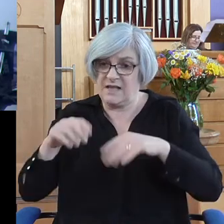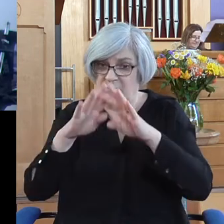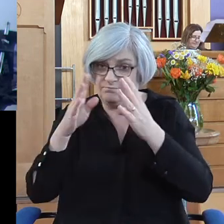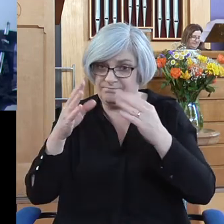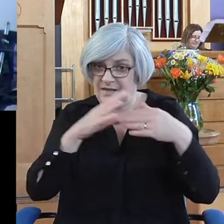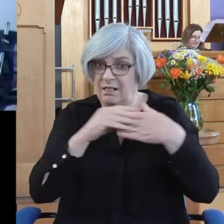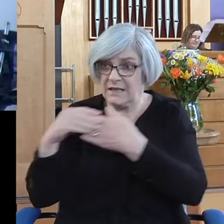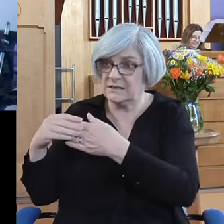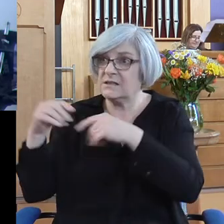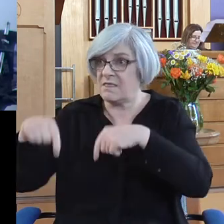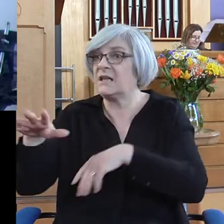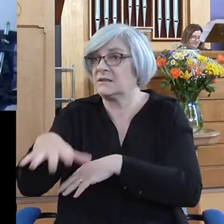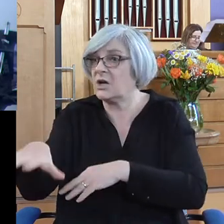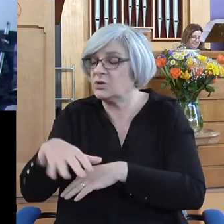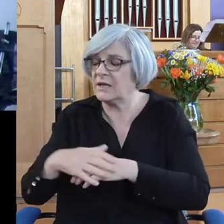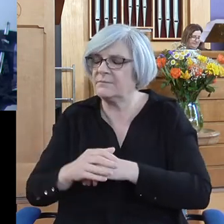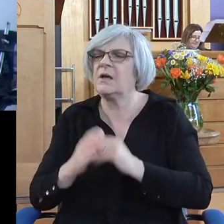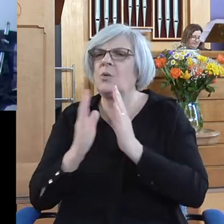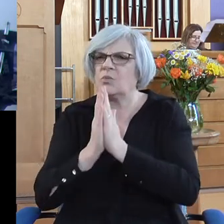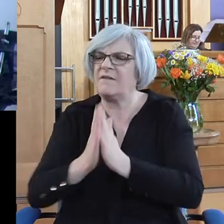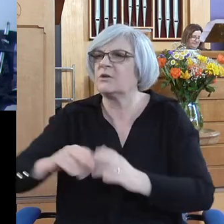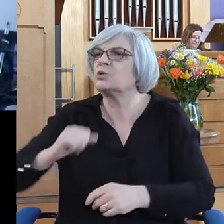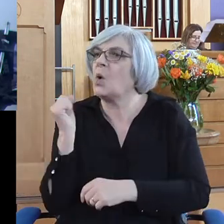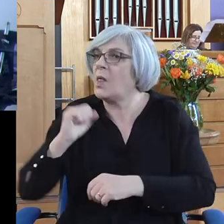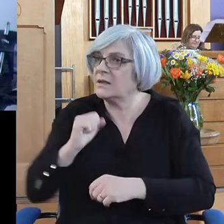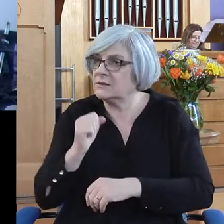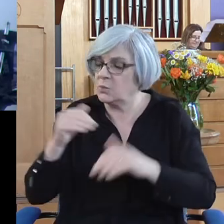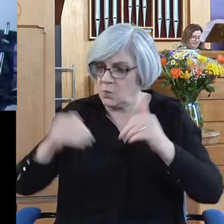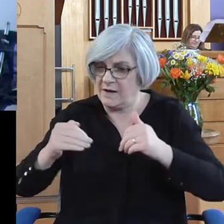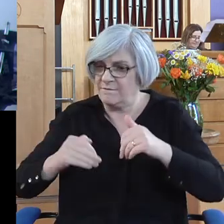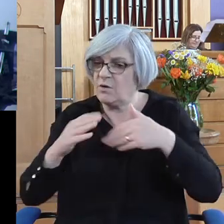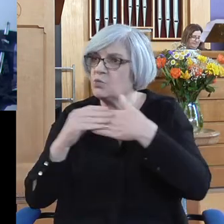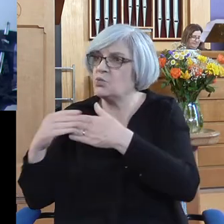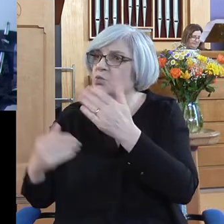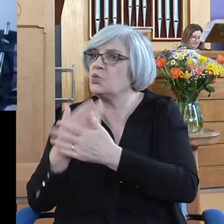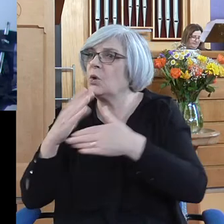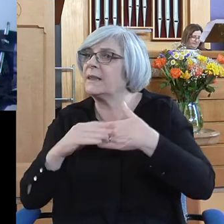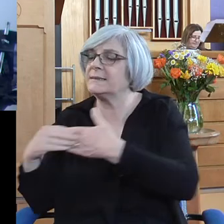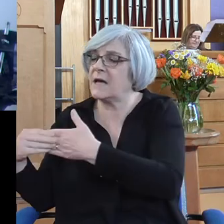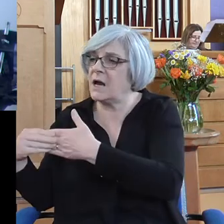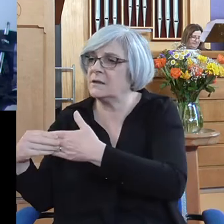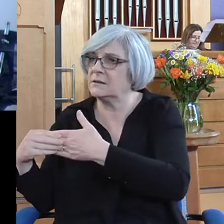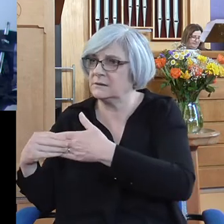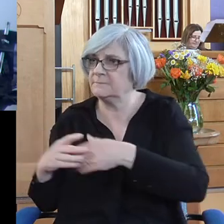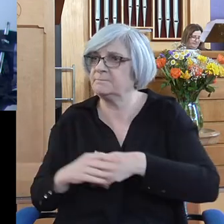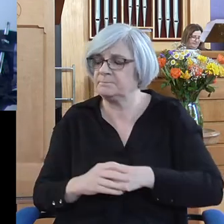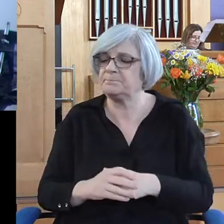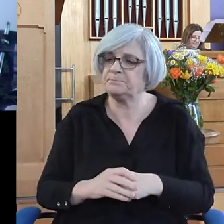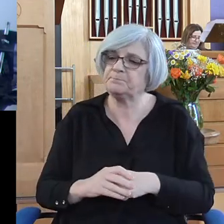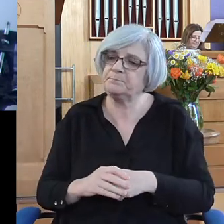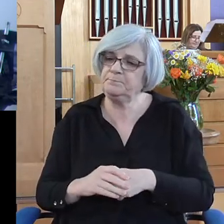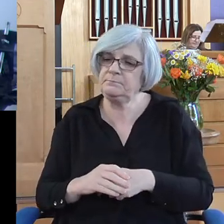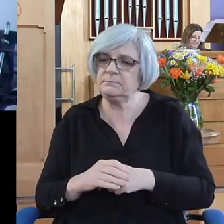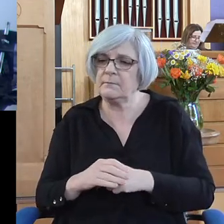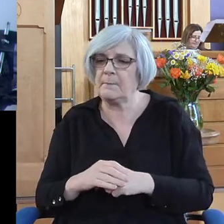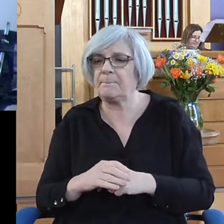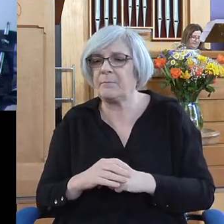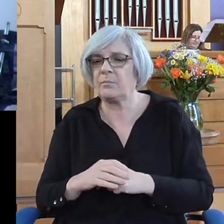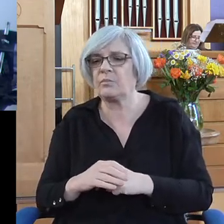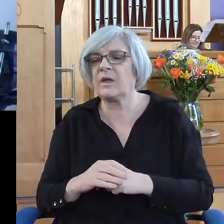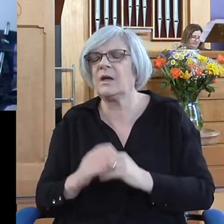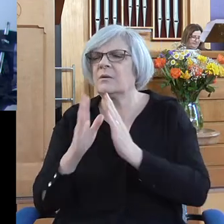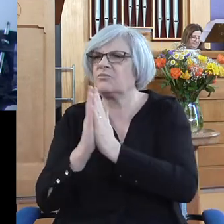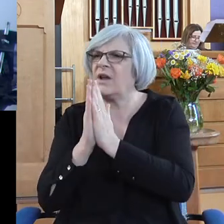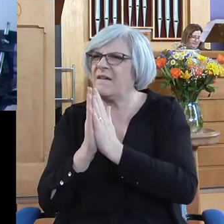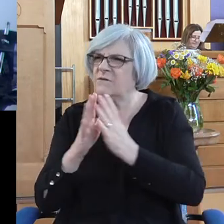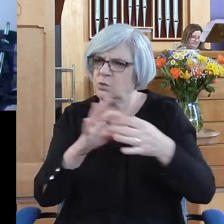pray especially for Scotland as we await the outcome of the leadership campaign and the identity of the new First Minister. We pray